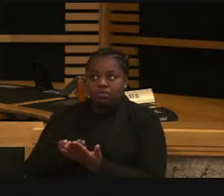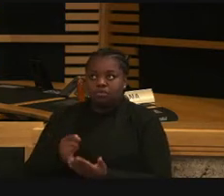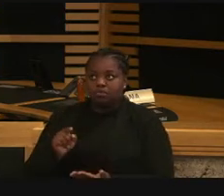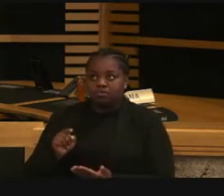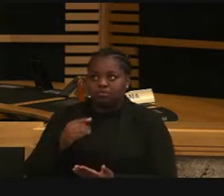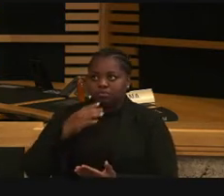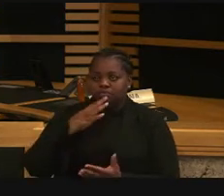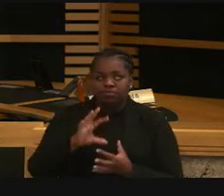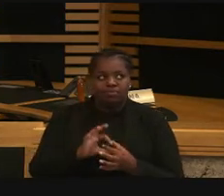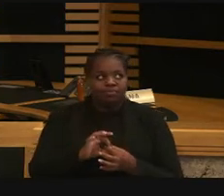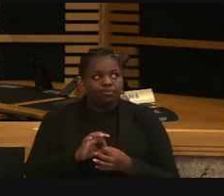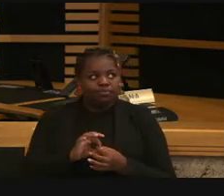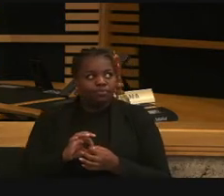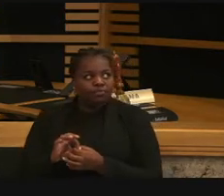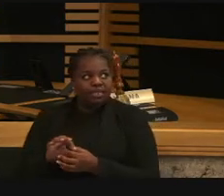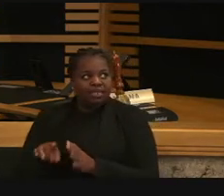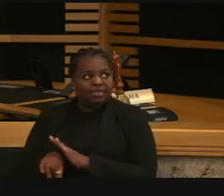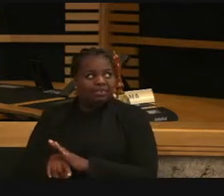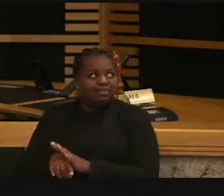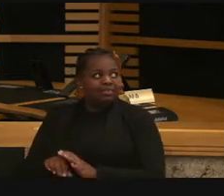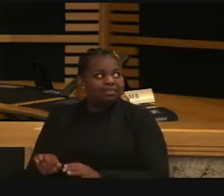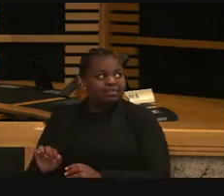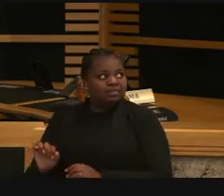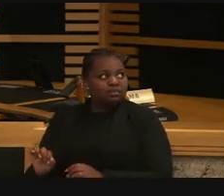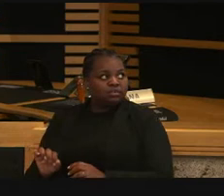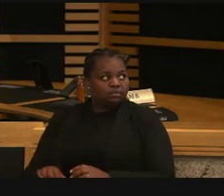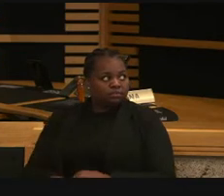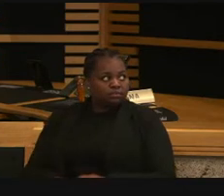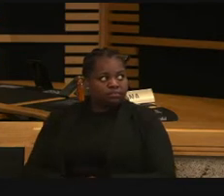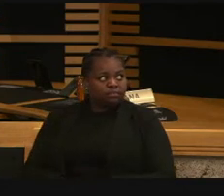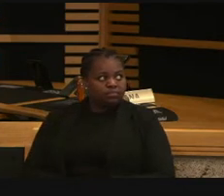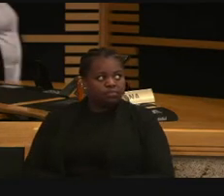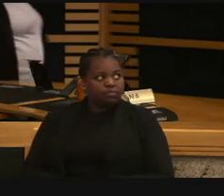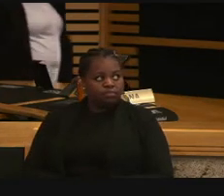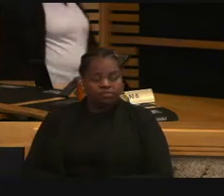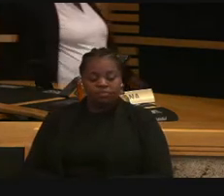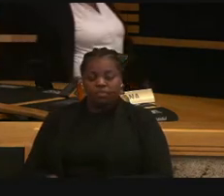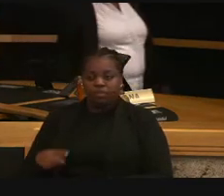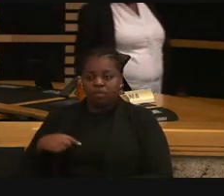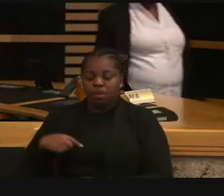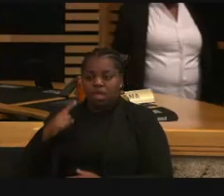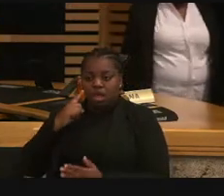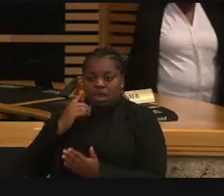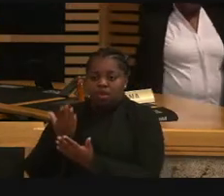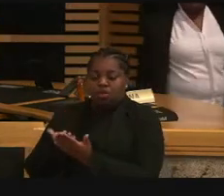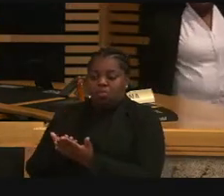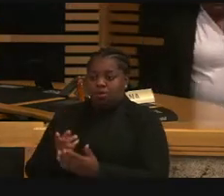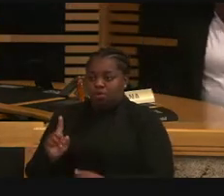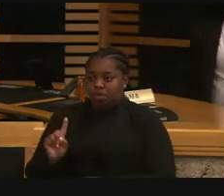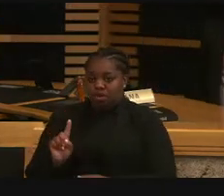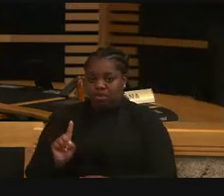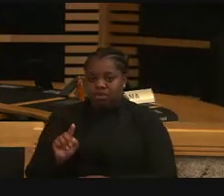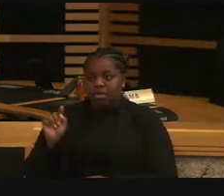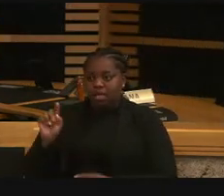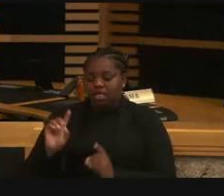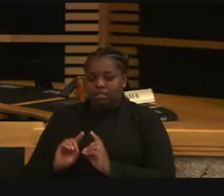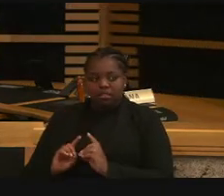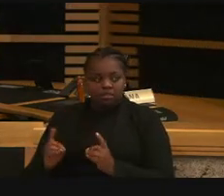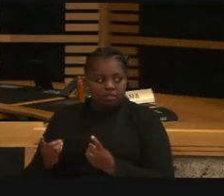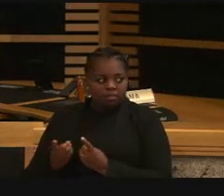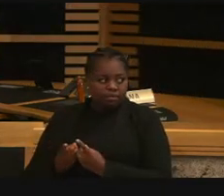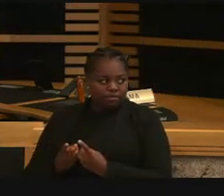the district itself. We are recommending that the department must engage